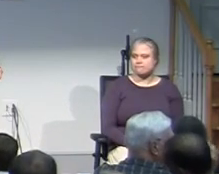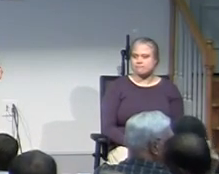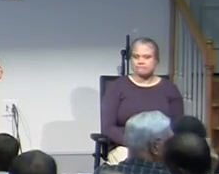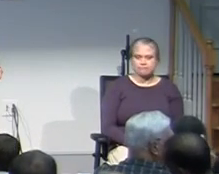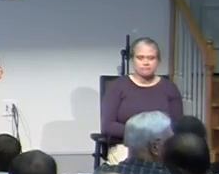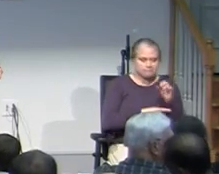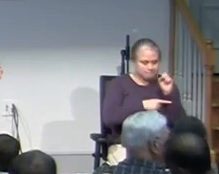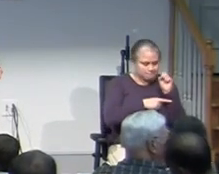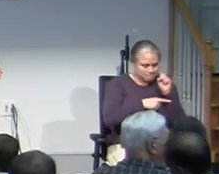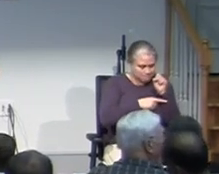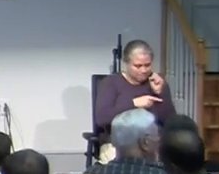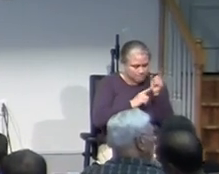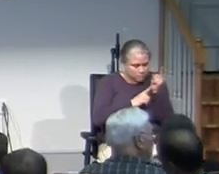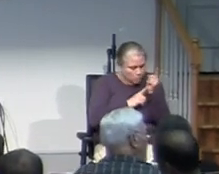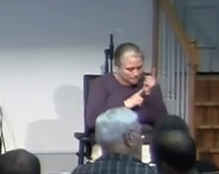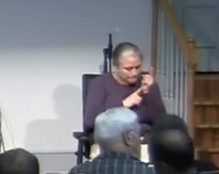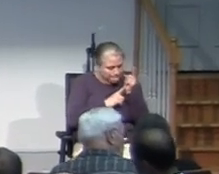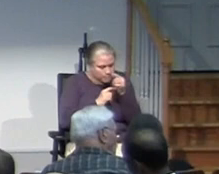Let's just bow our heads for a moment.